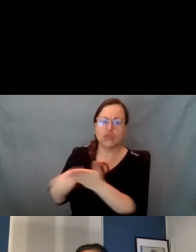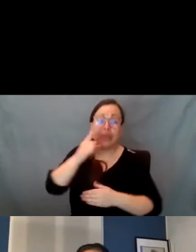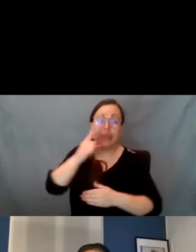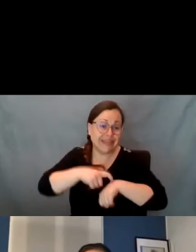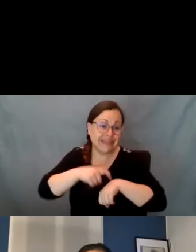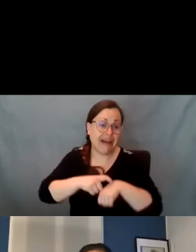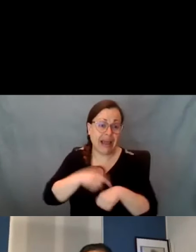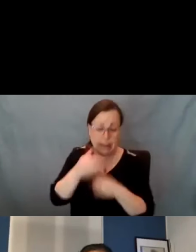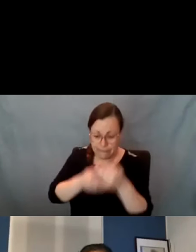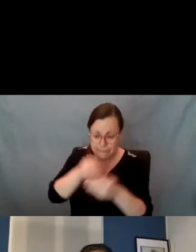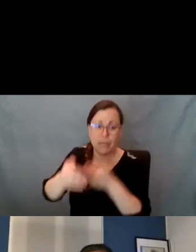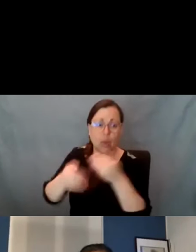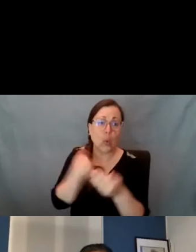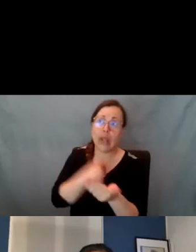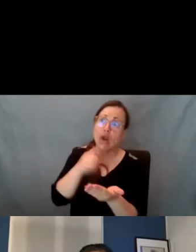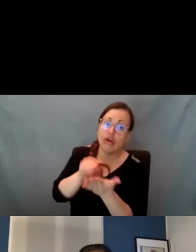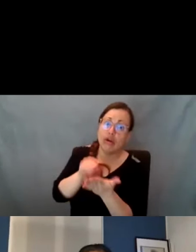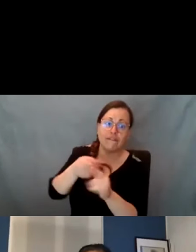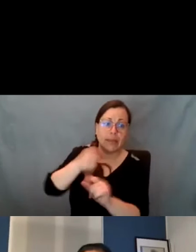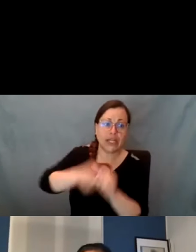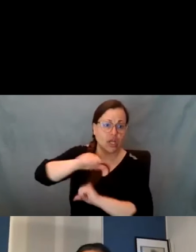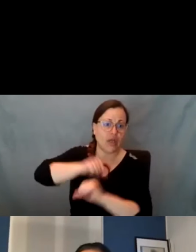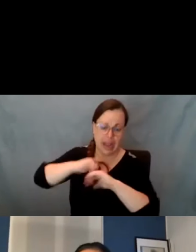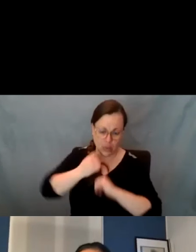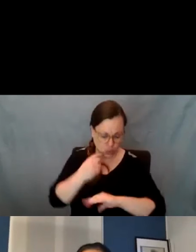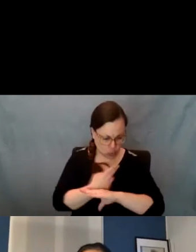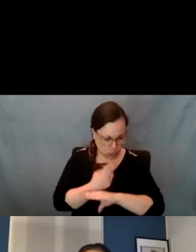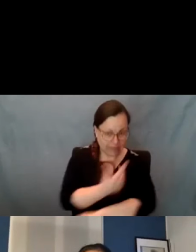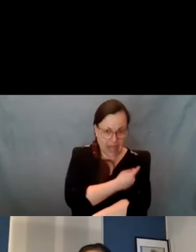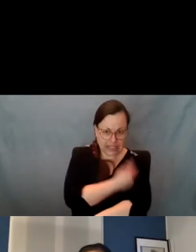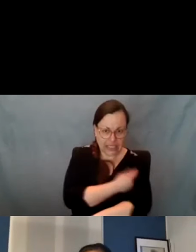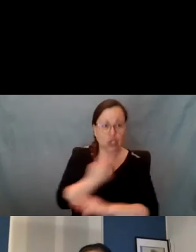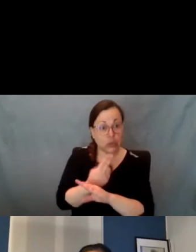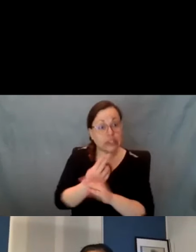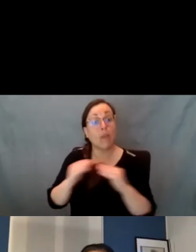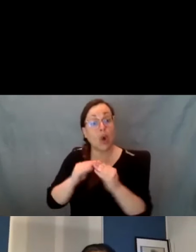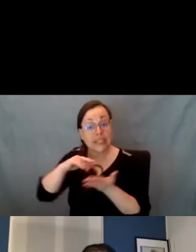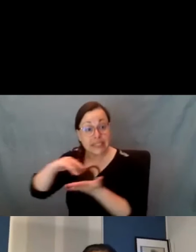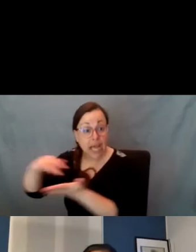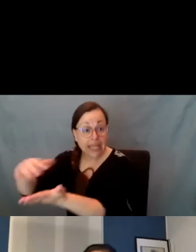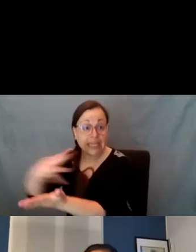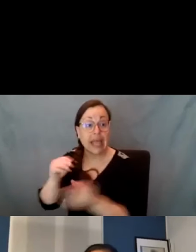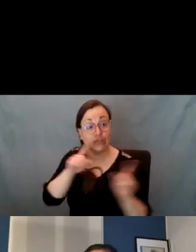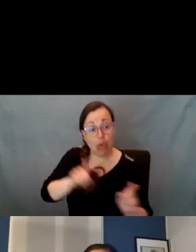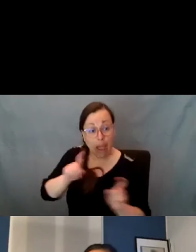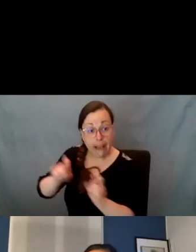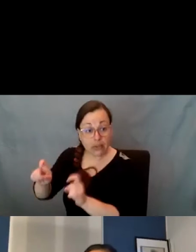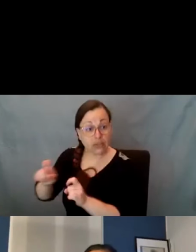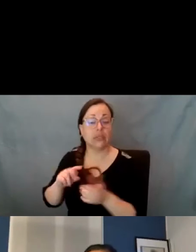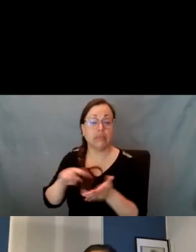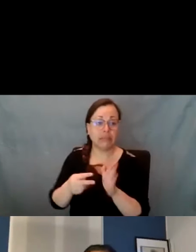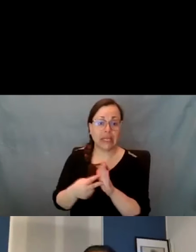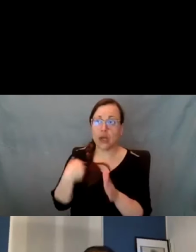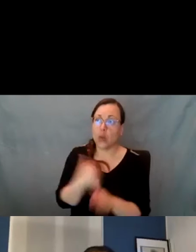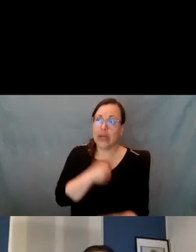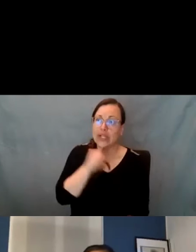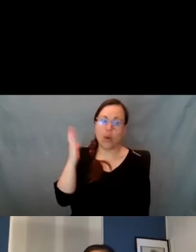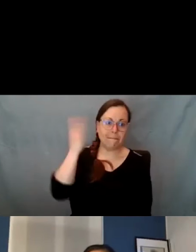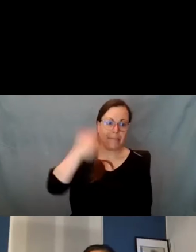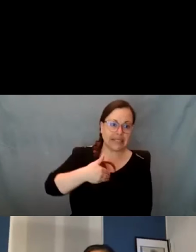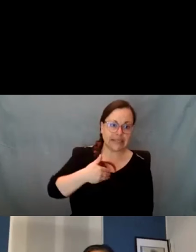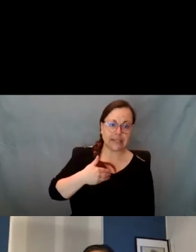learning during the use of the vaccines, during the additional studies and the trials, so that we don't miss the